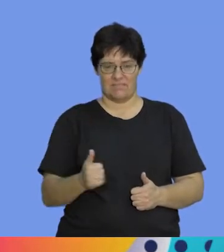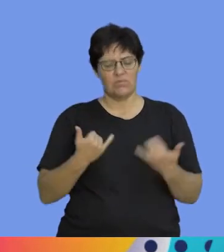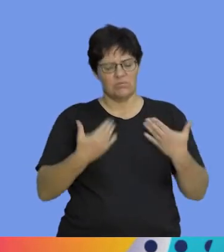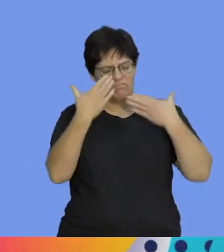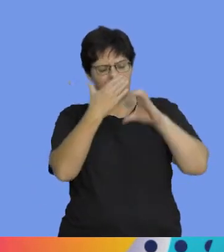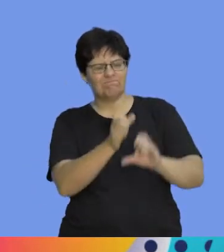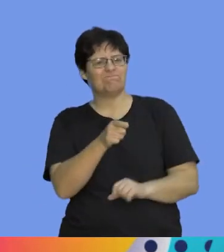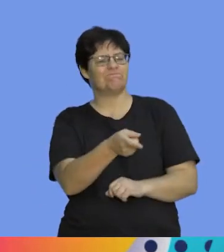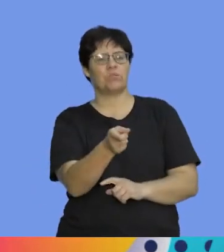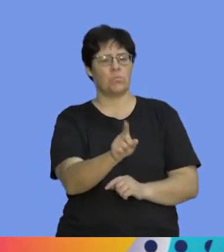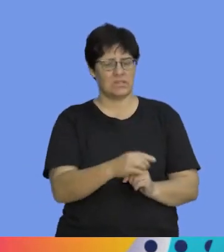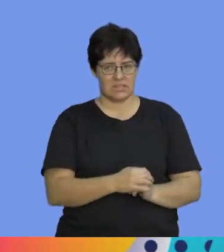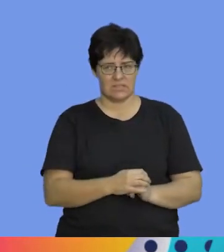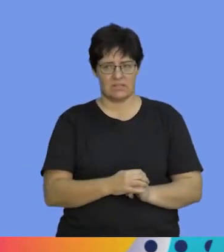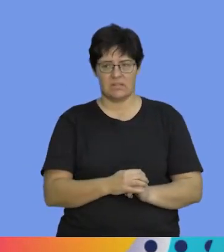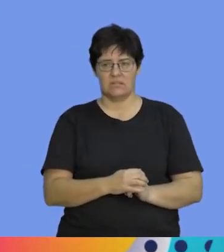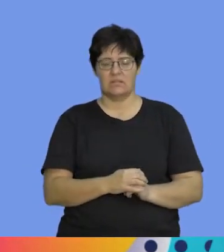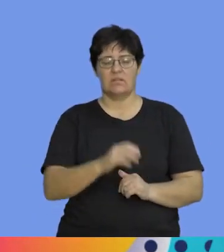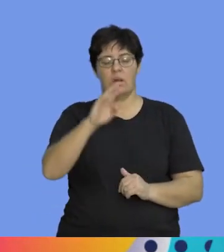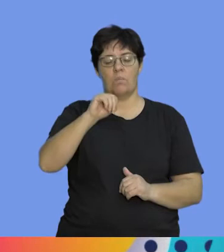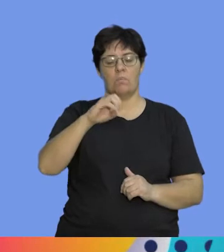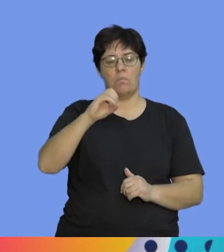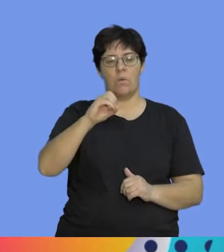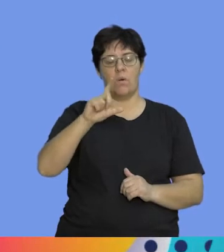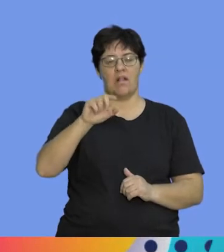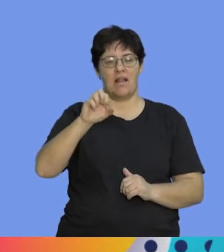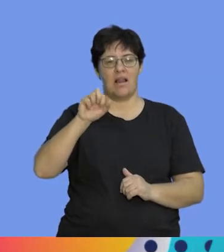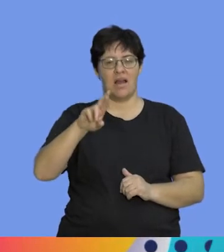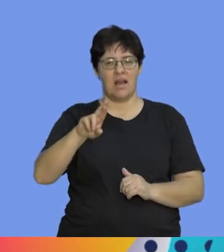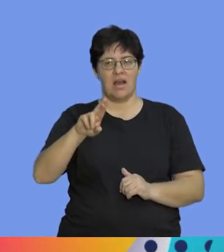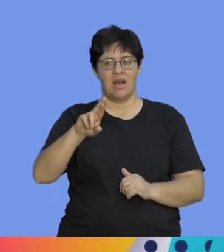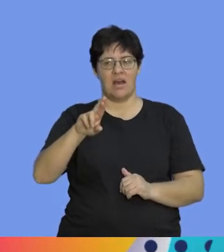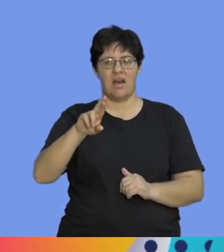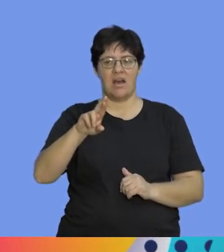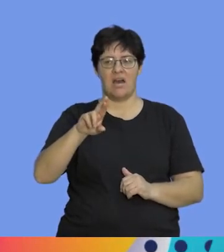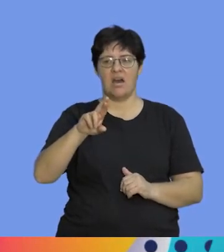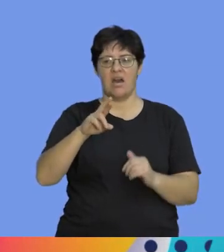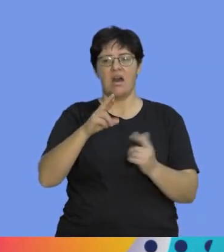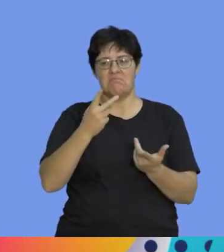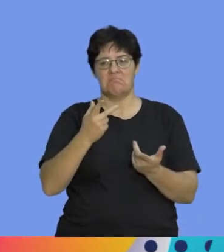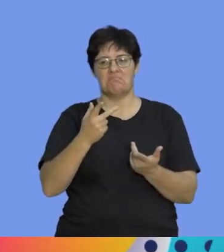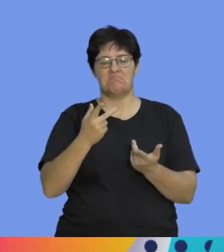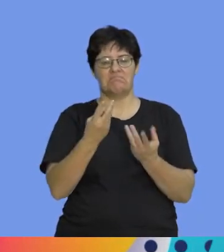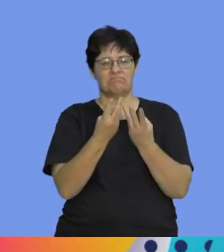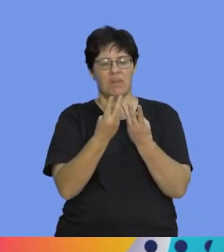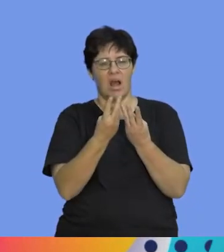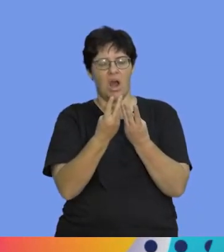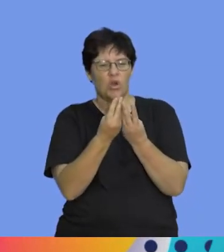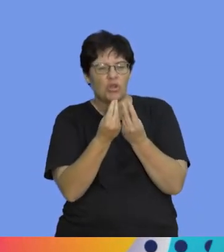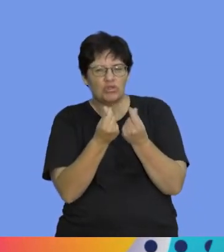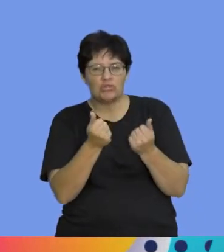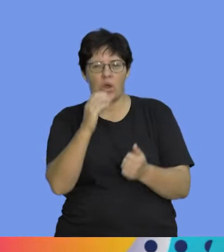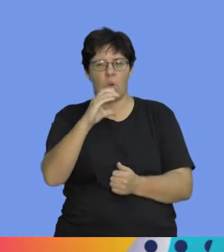on understanding molar concentration of solutions. So when we talk of solutions, something